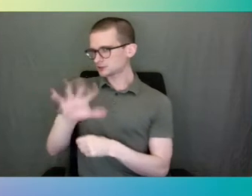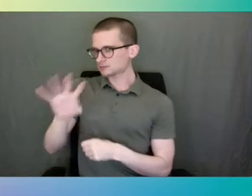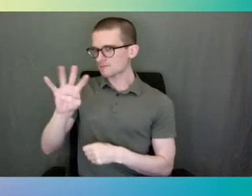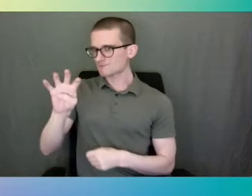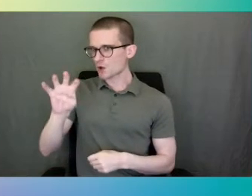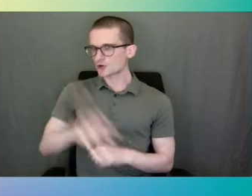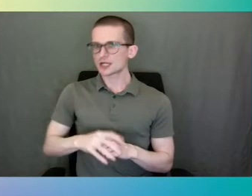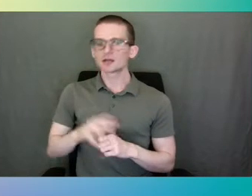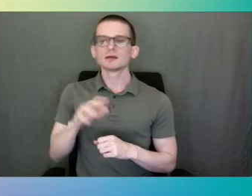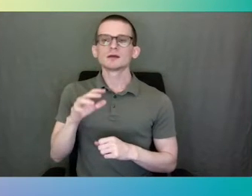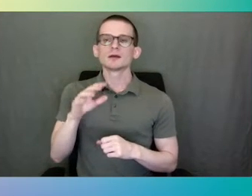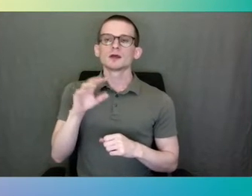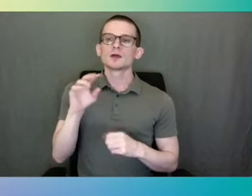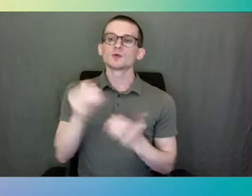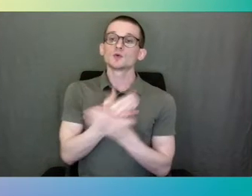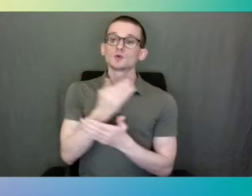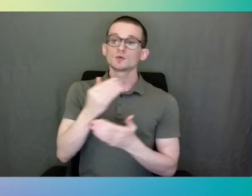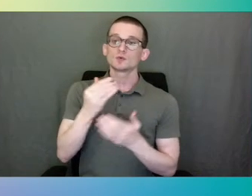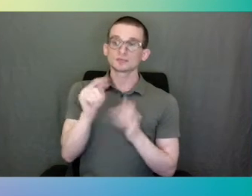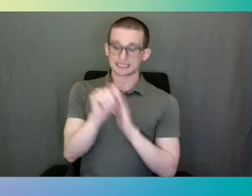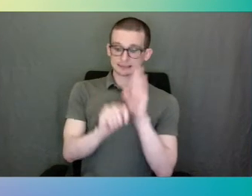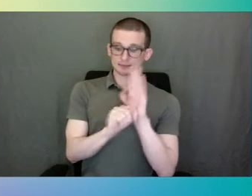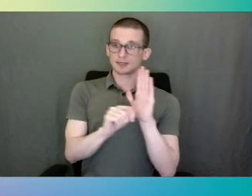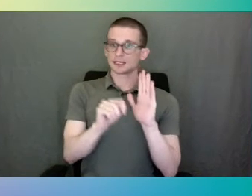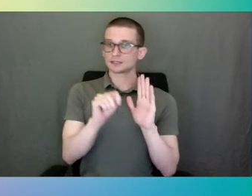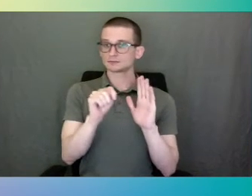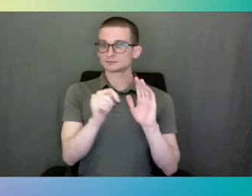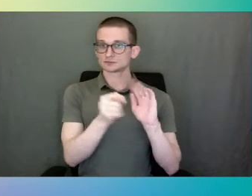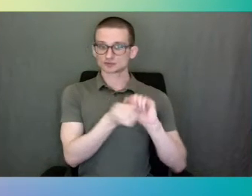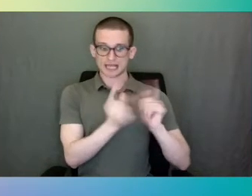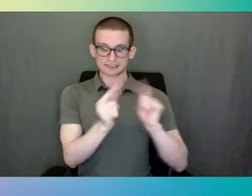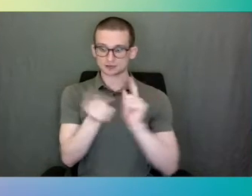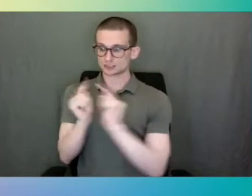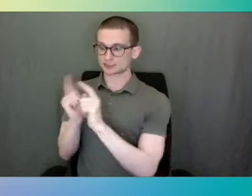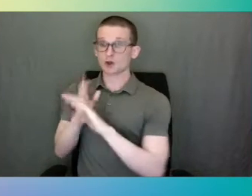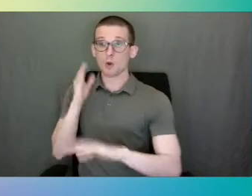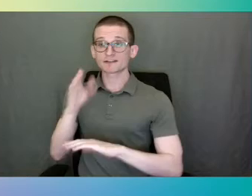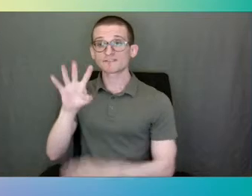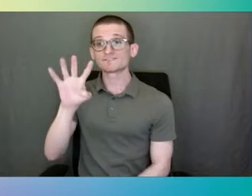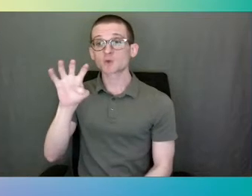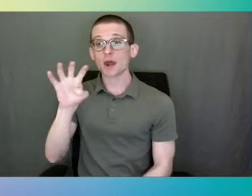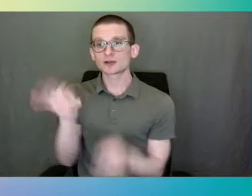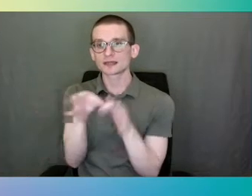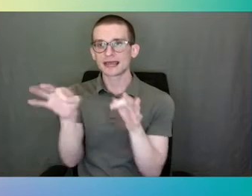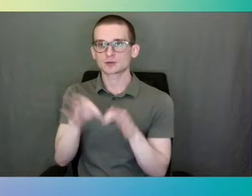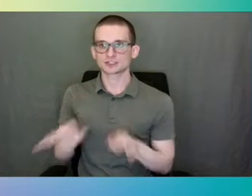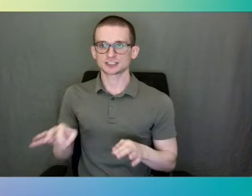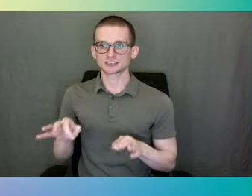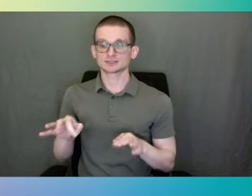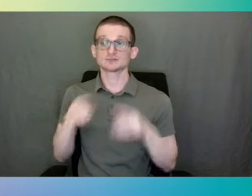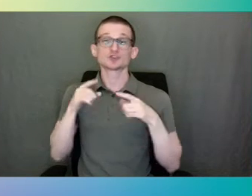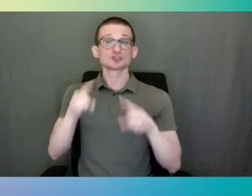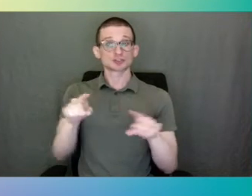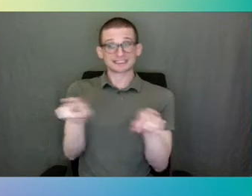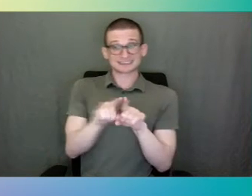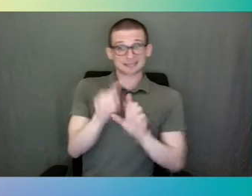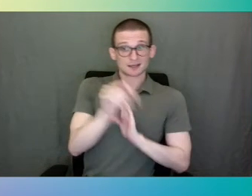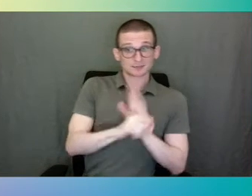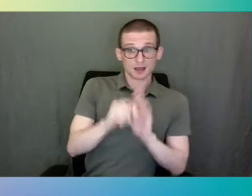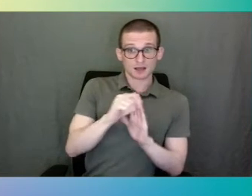been translated into over 400 languages. But in that same century, the church